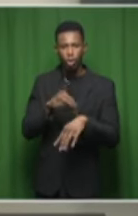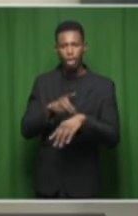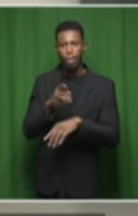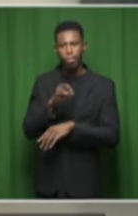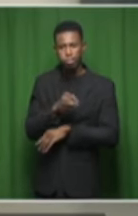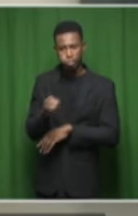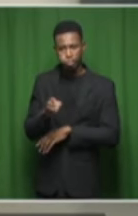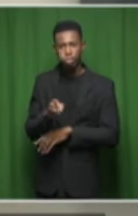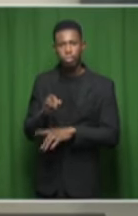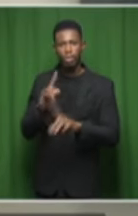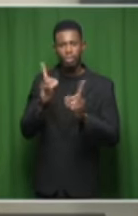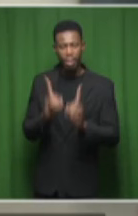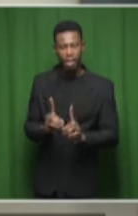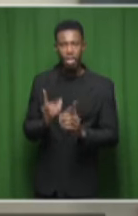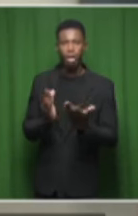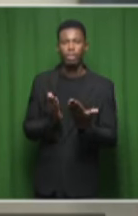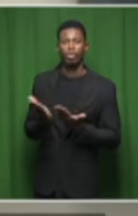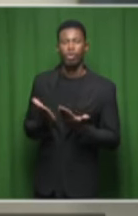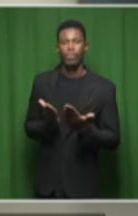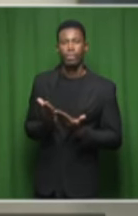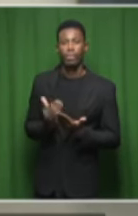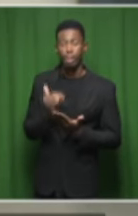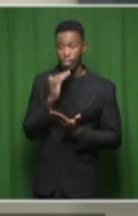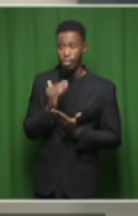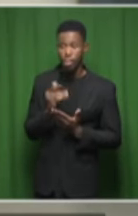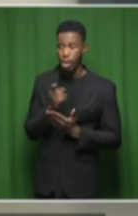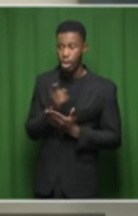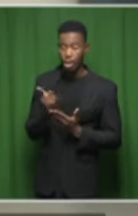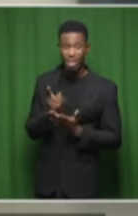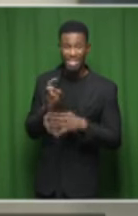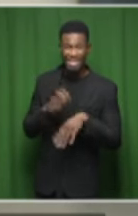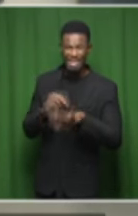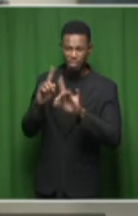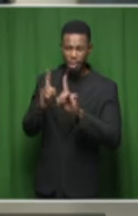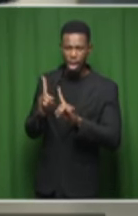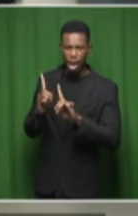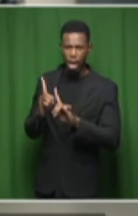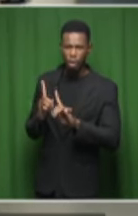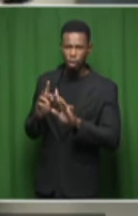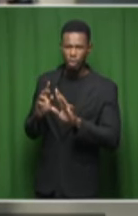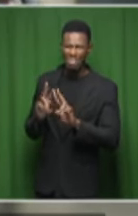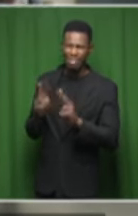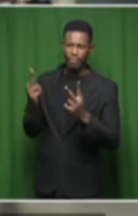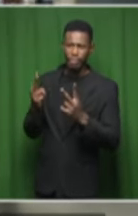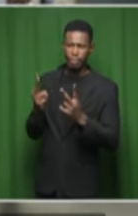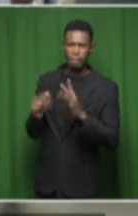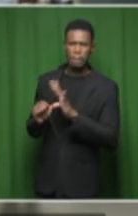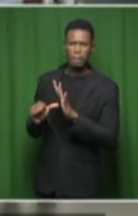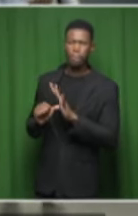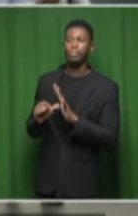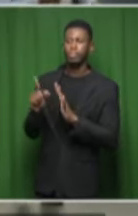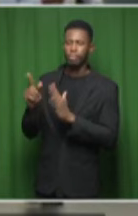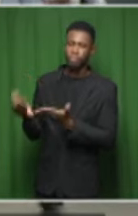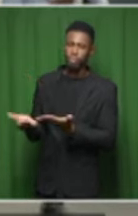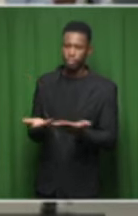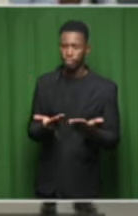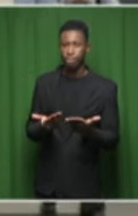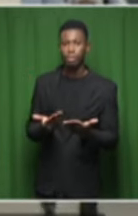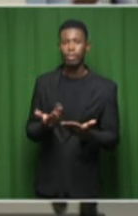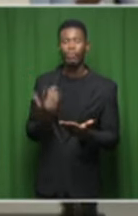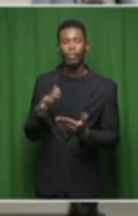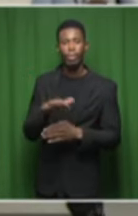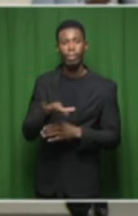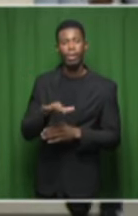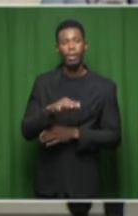We provide specialized services, regional package of care for the community of the pink area,